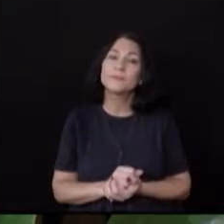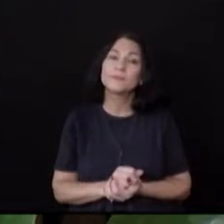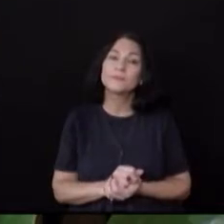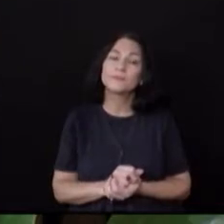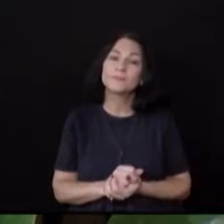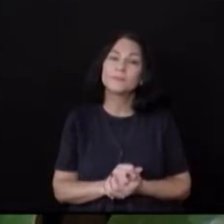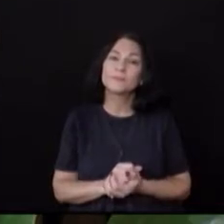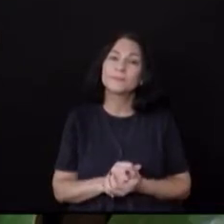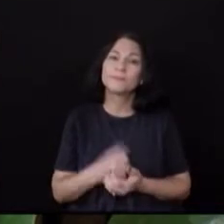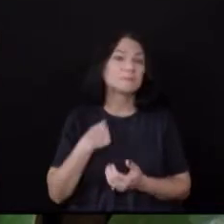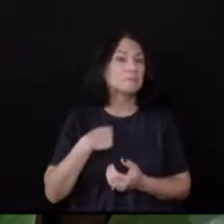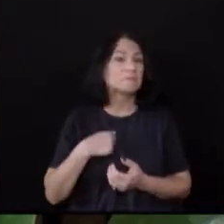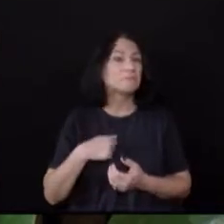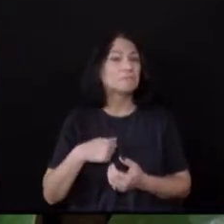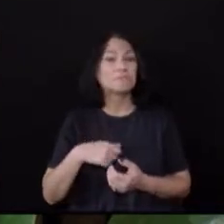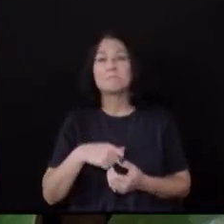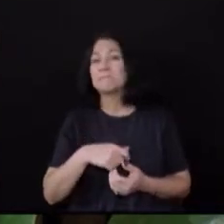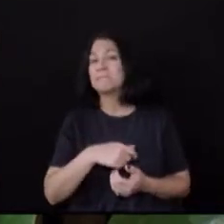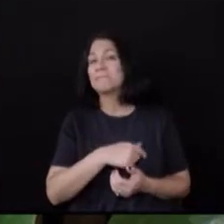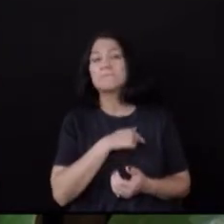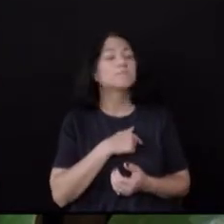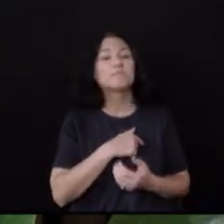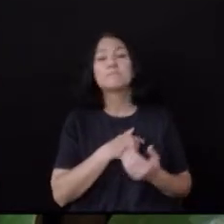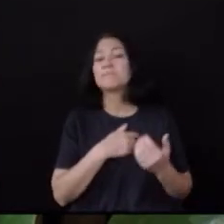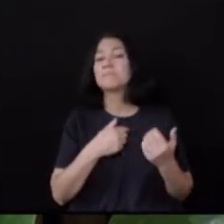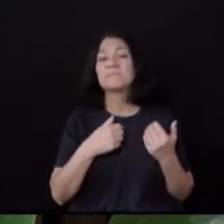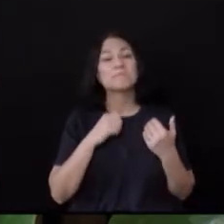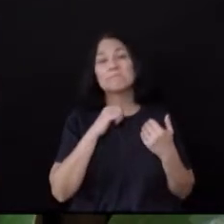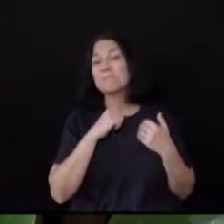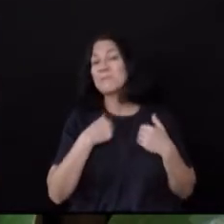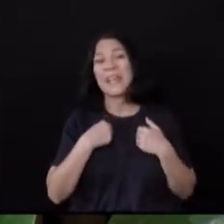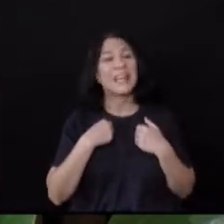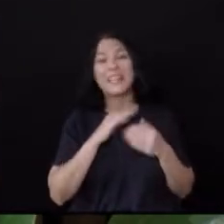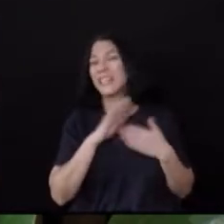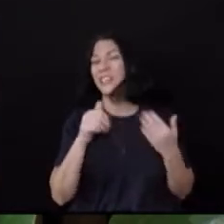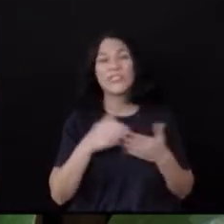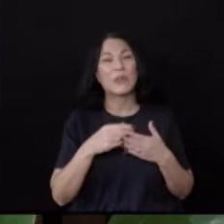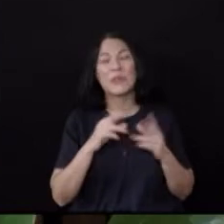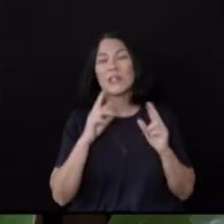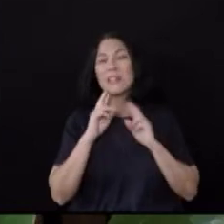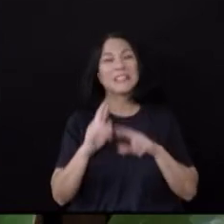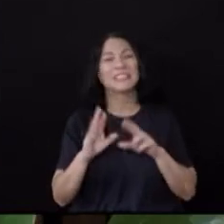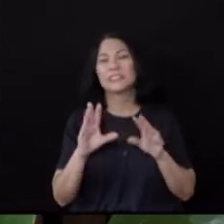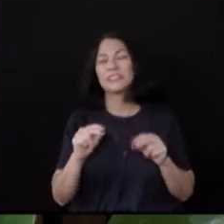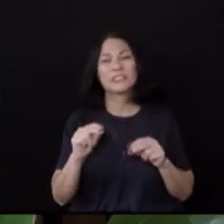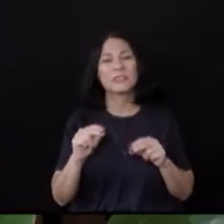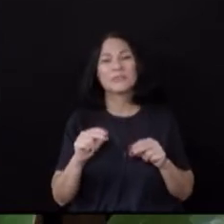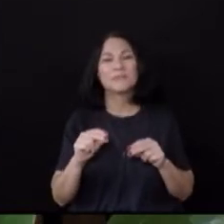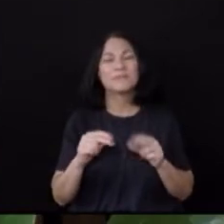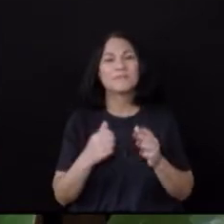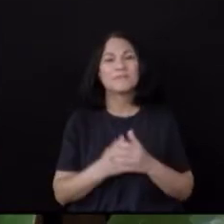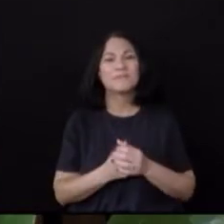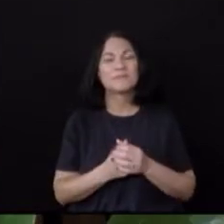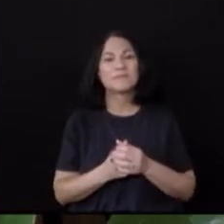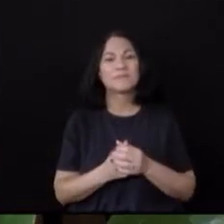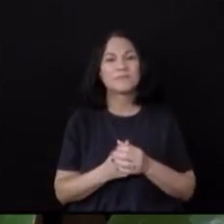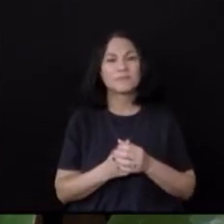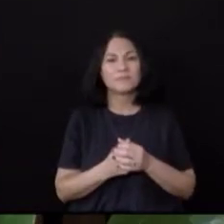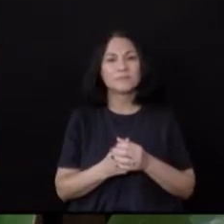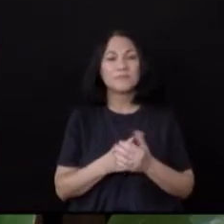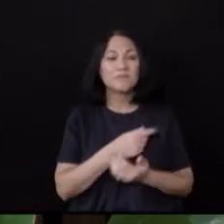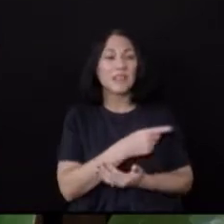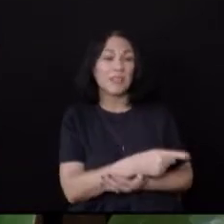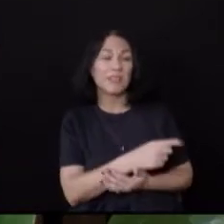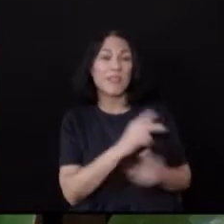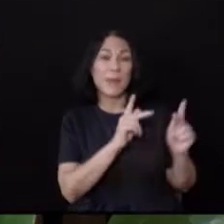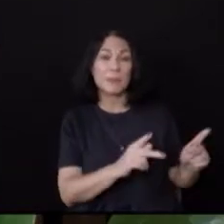And we don't have all the answers, not yet. Sure, some people think so, but then so does the other person who has a very different